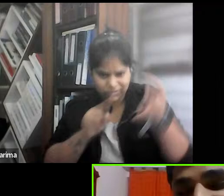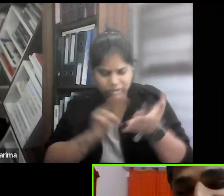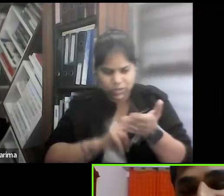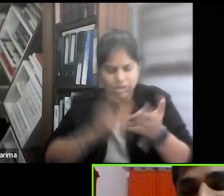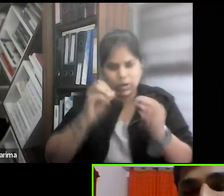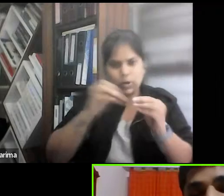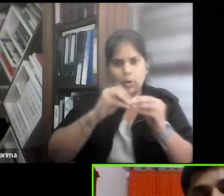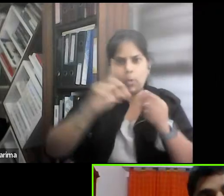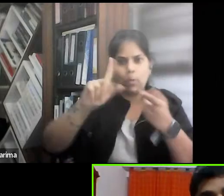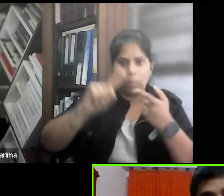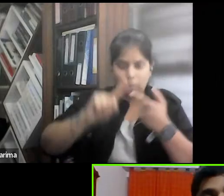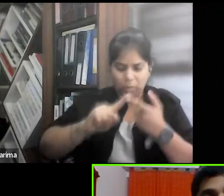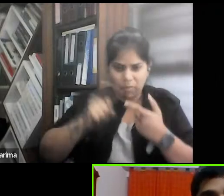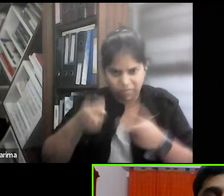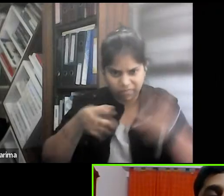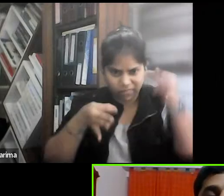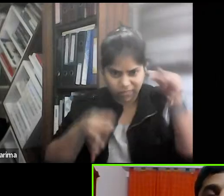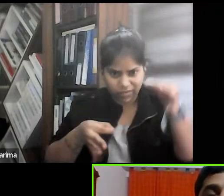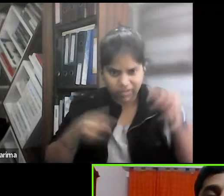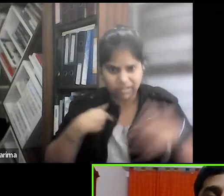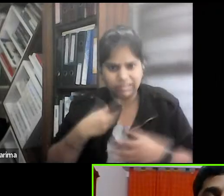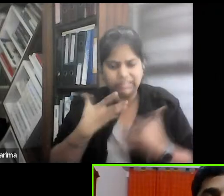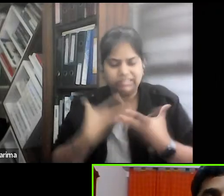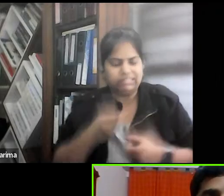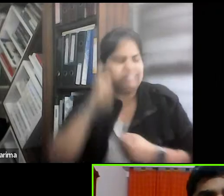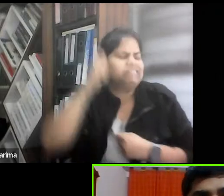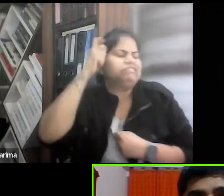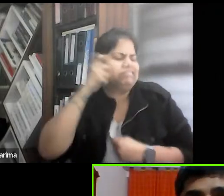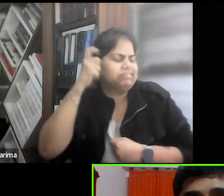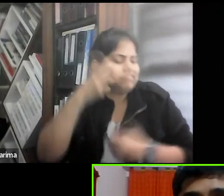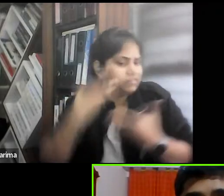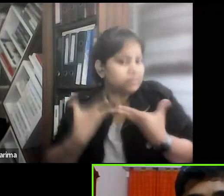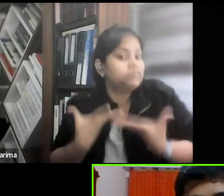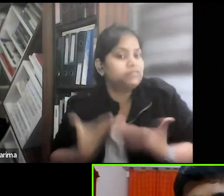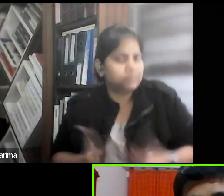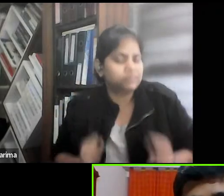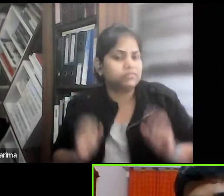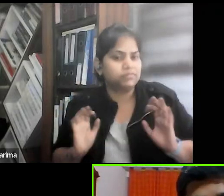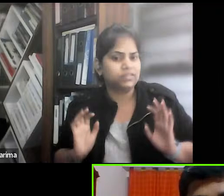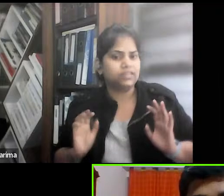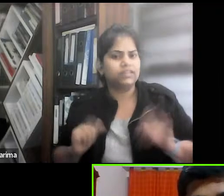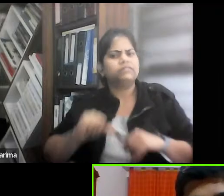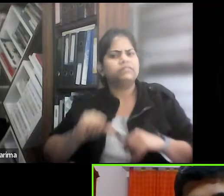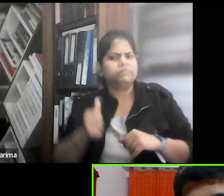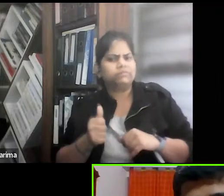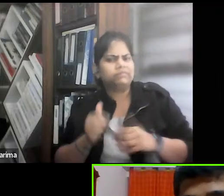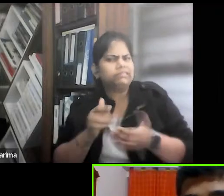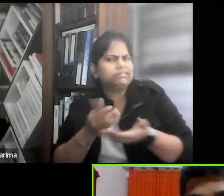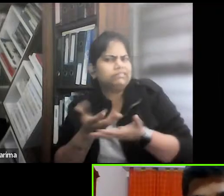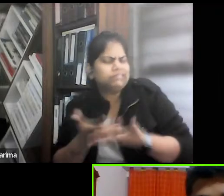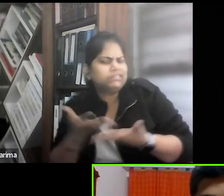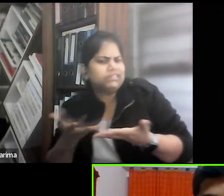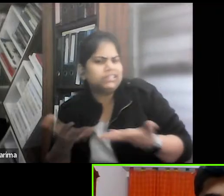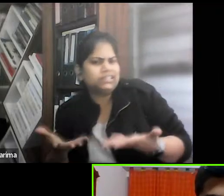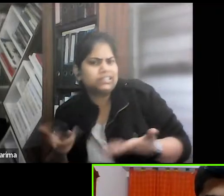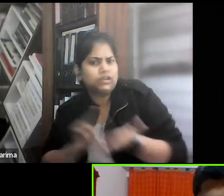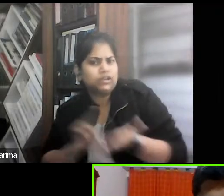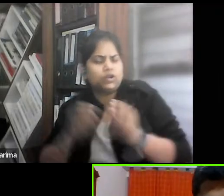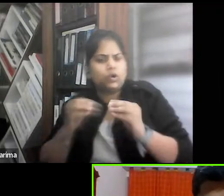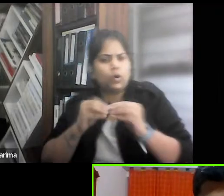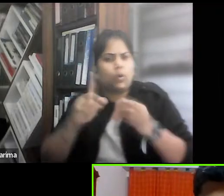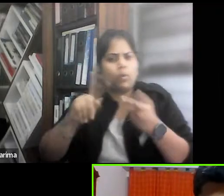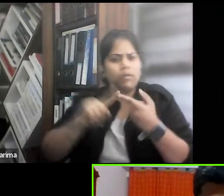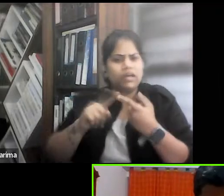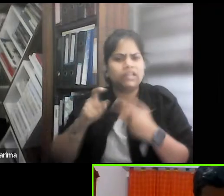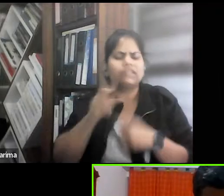our thinking along. And I think it's some of the things that Noble is speaking of